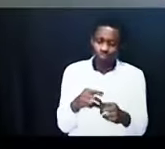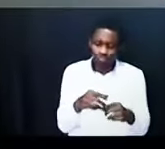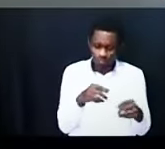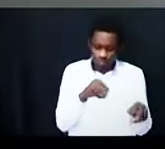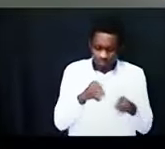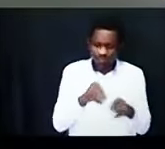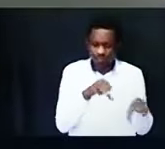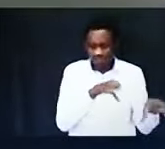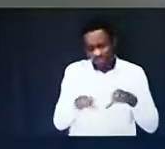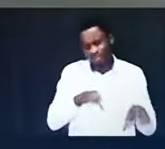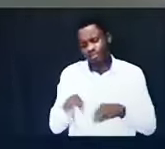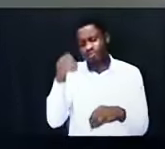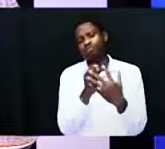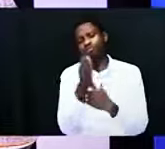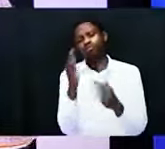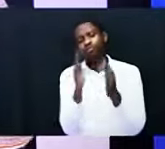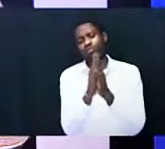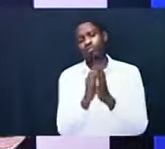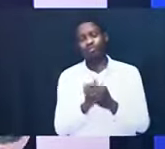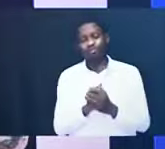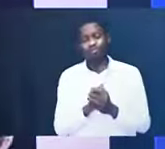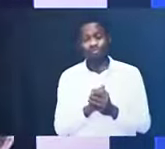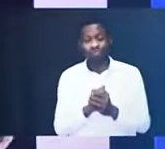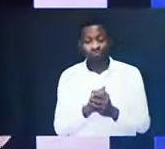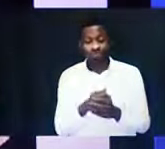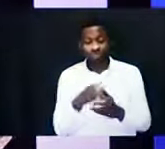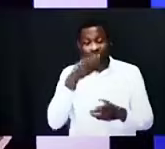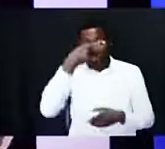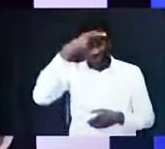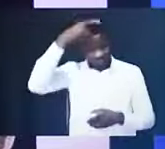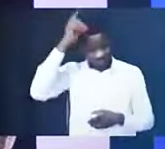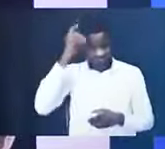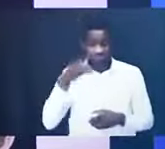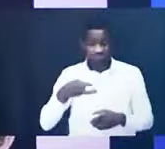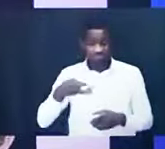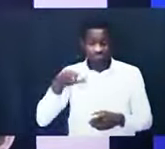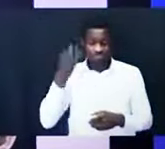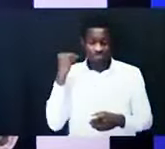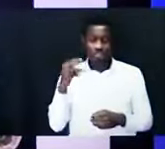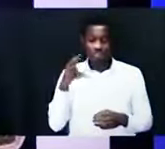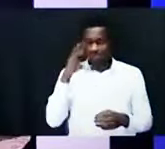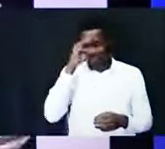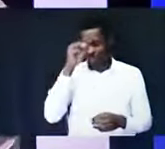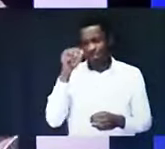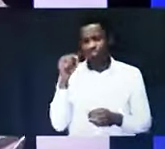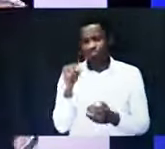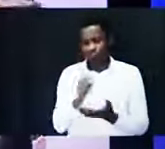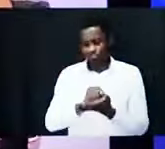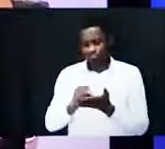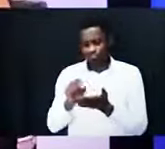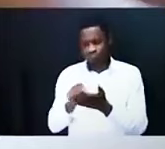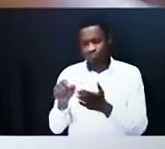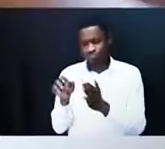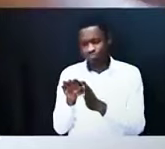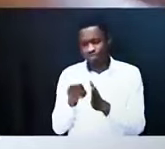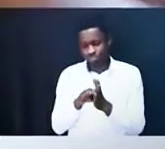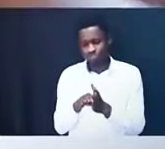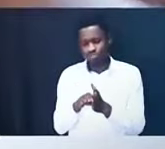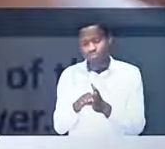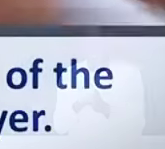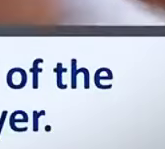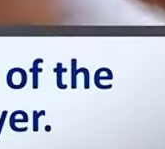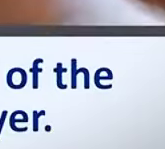prayer. Daniel was a man of scripture and prayer. He led a fasted